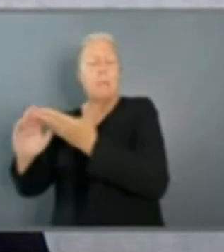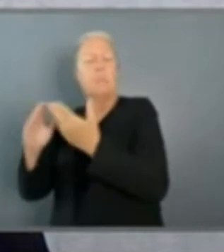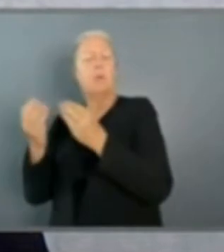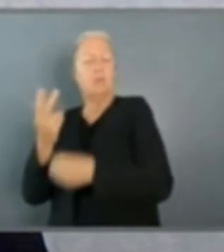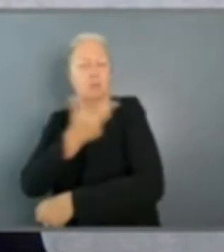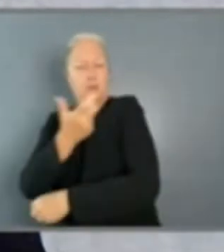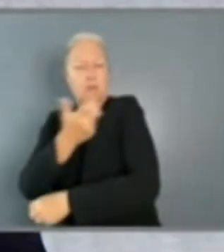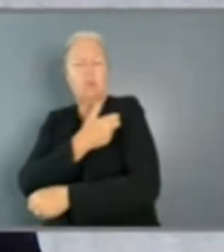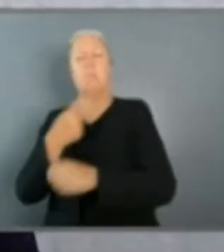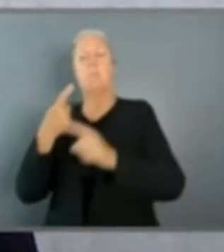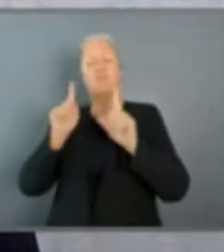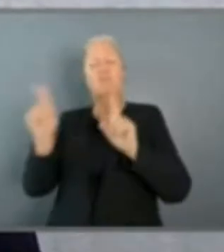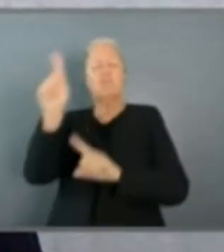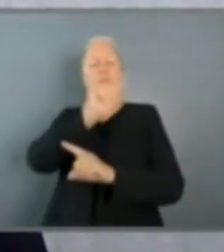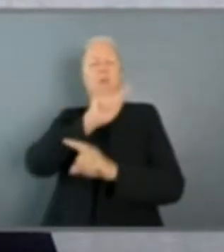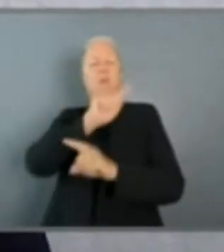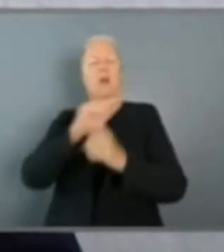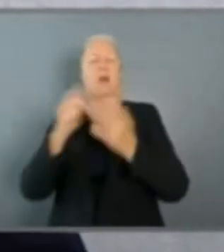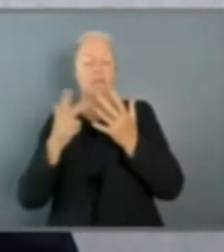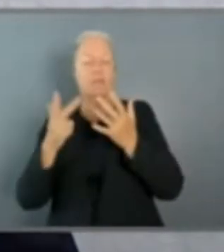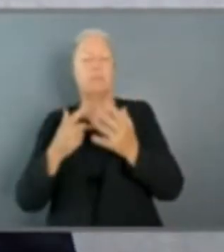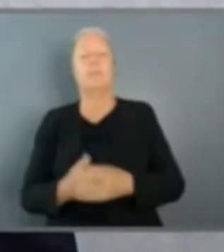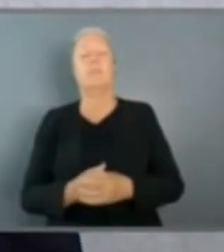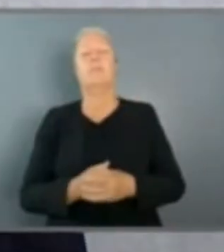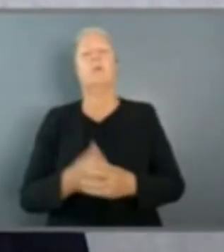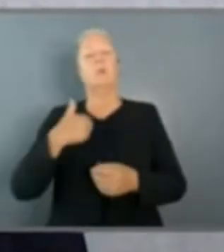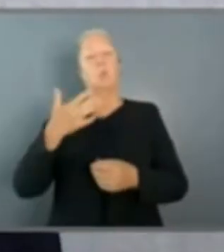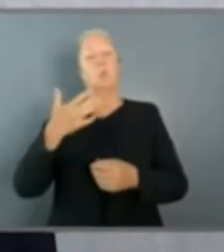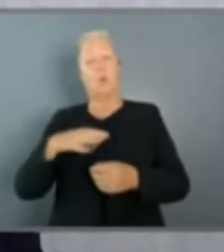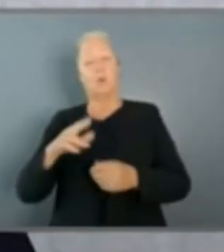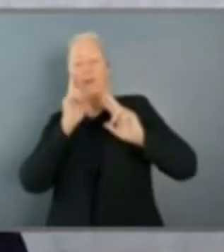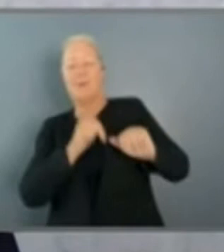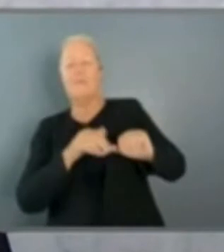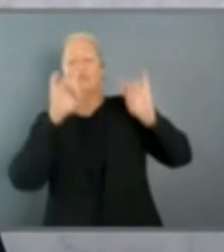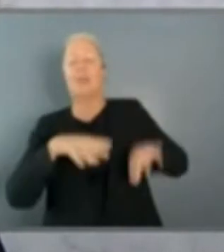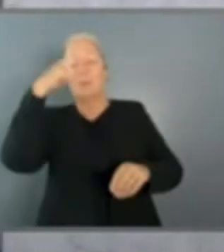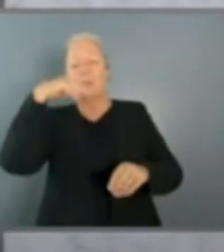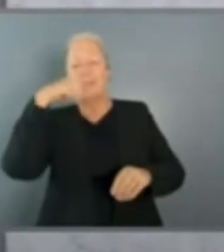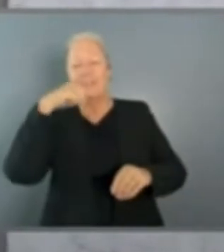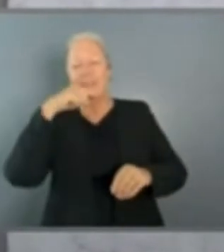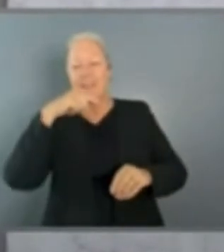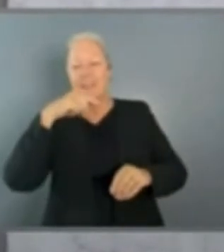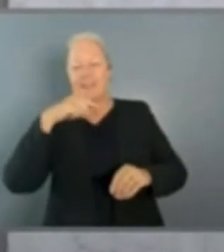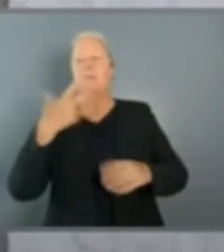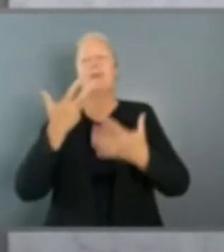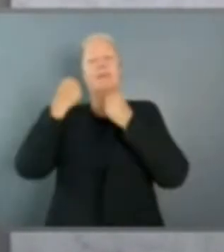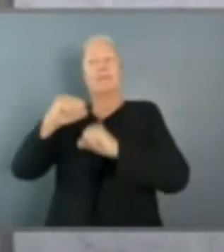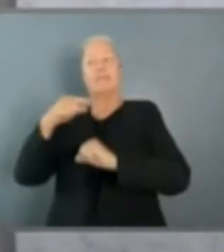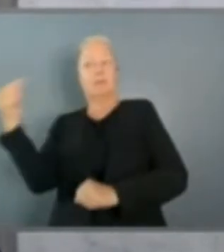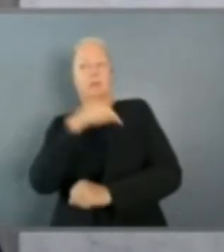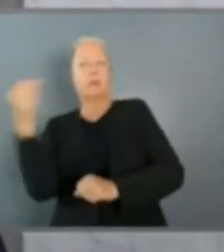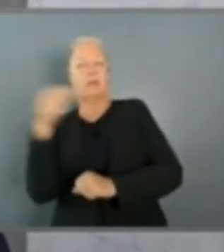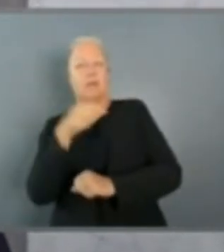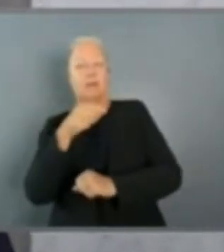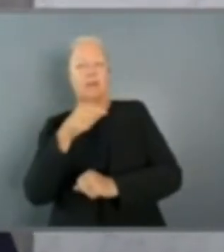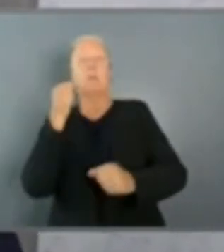region. The second is to ensure that we're protecting Australia's borders and we're protecting access into Australia to prevent any